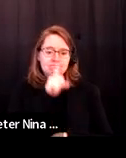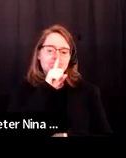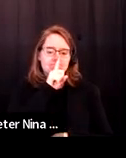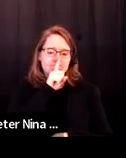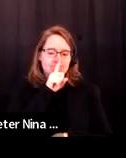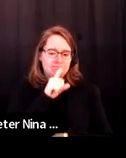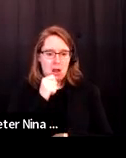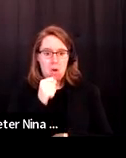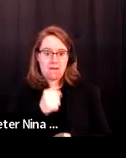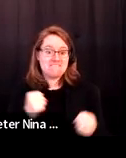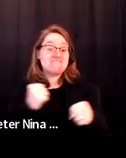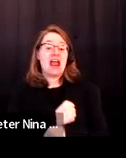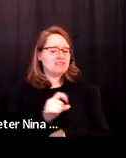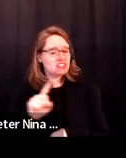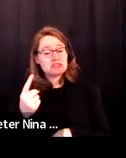just explaining it.